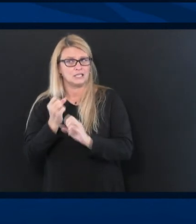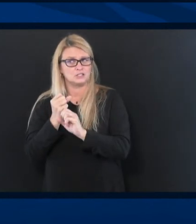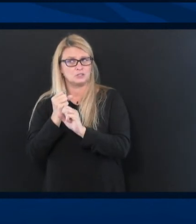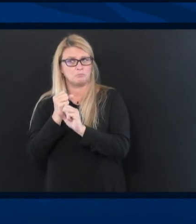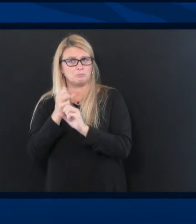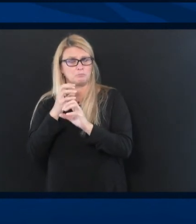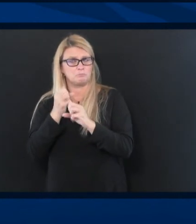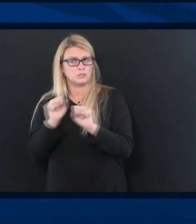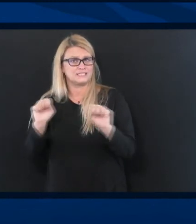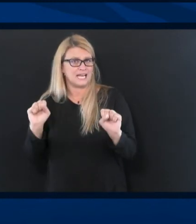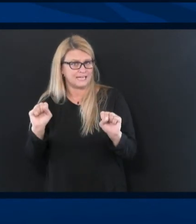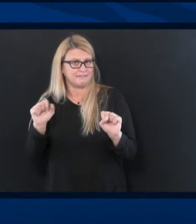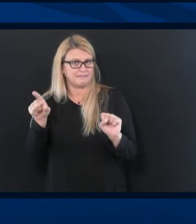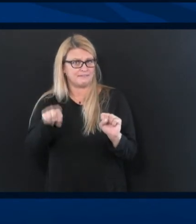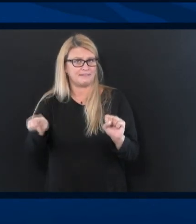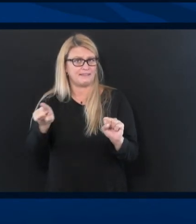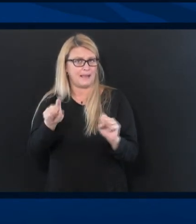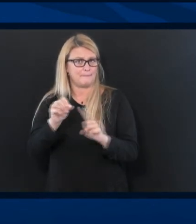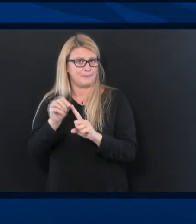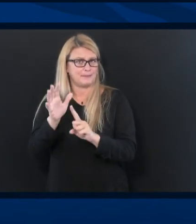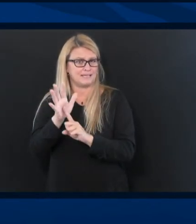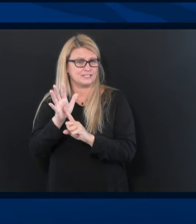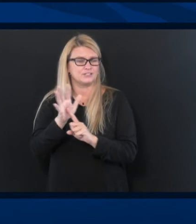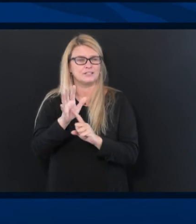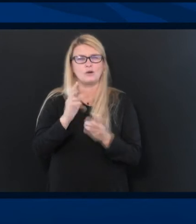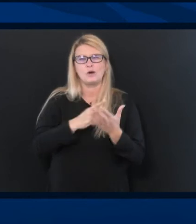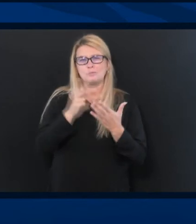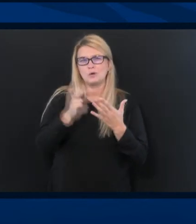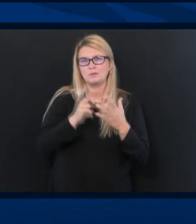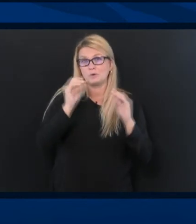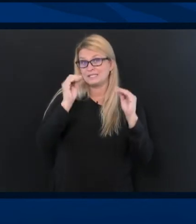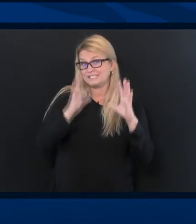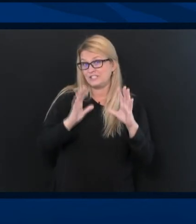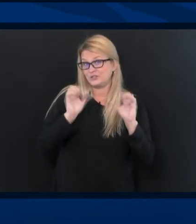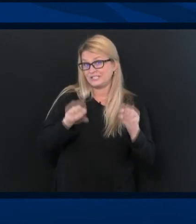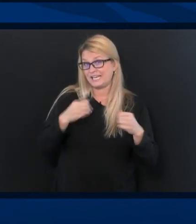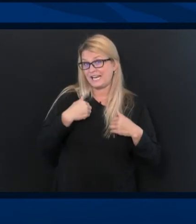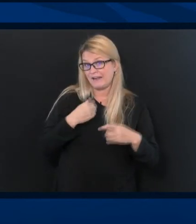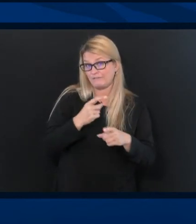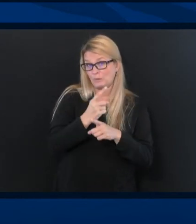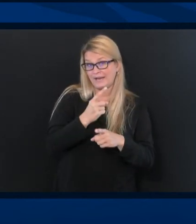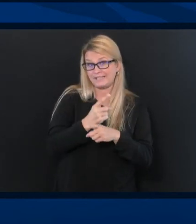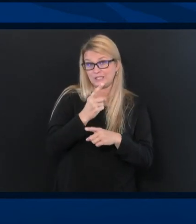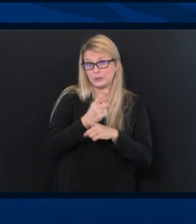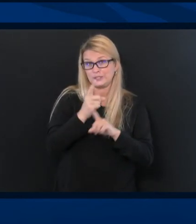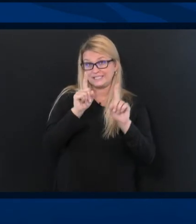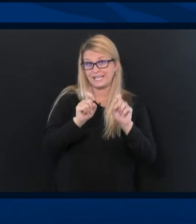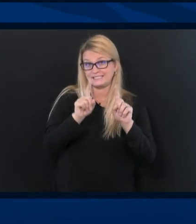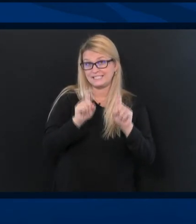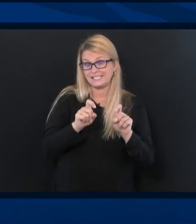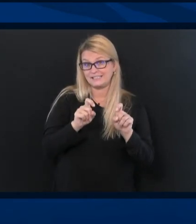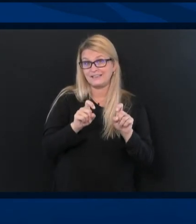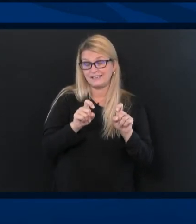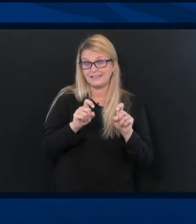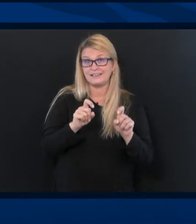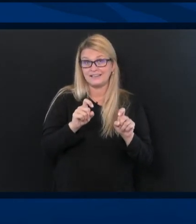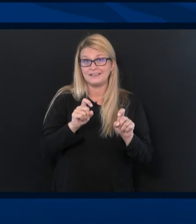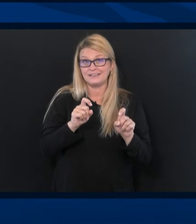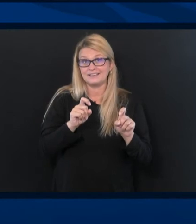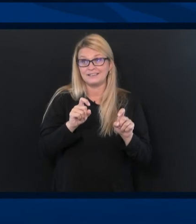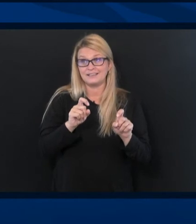to set up some sort of program where teachers can be tested on a regular basis in a structured way, go into